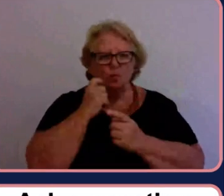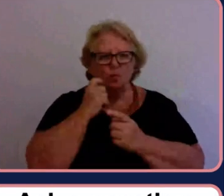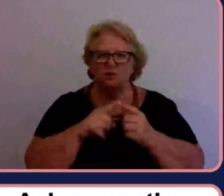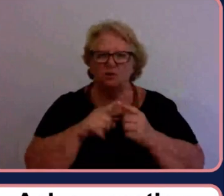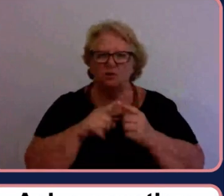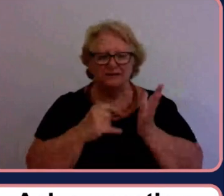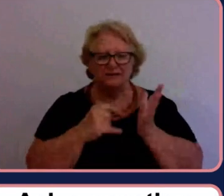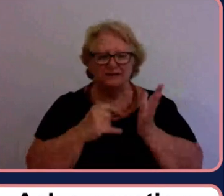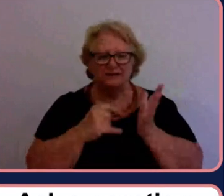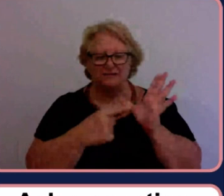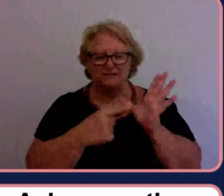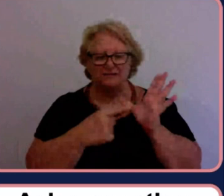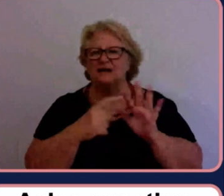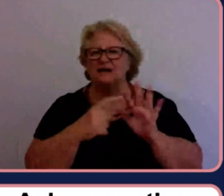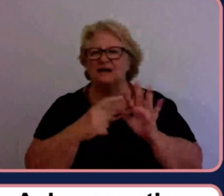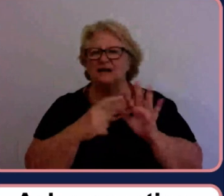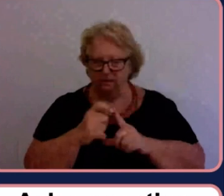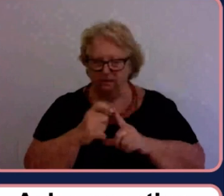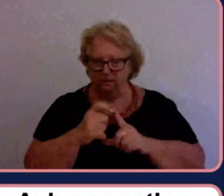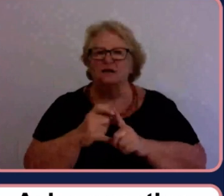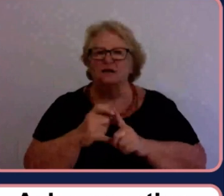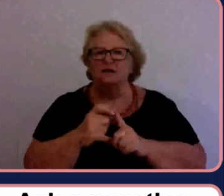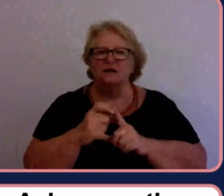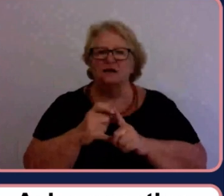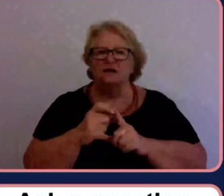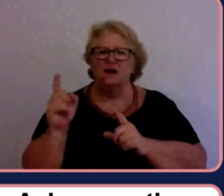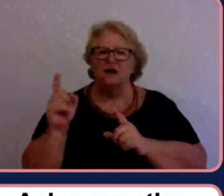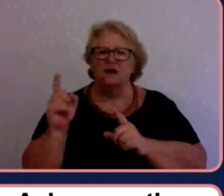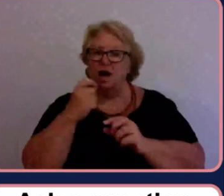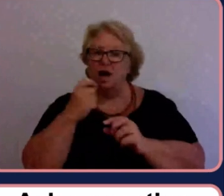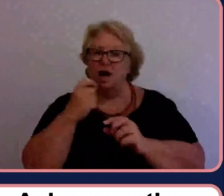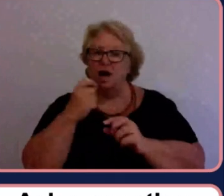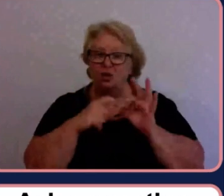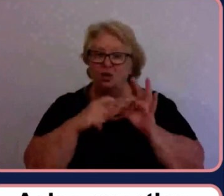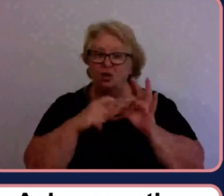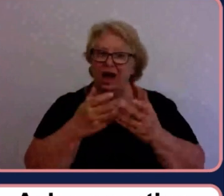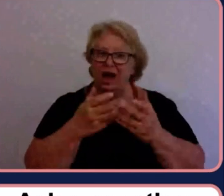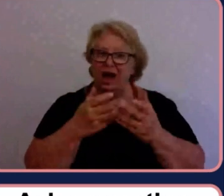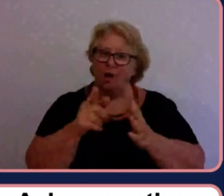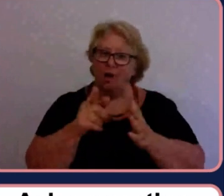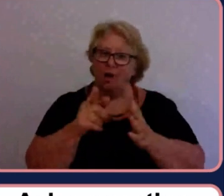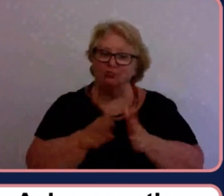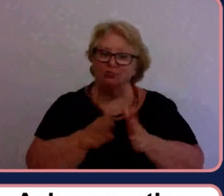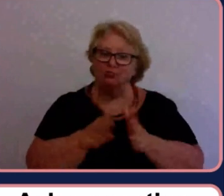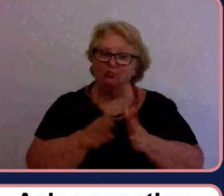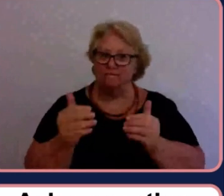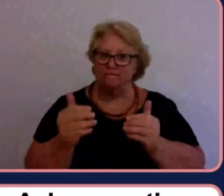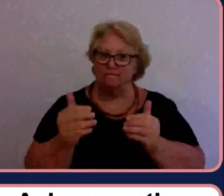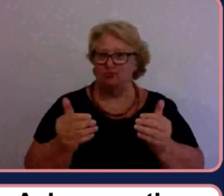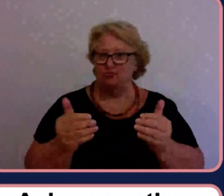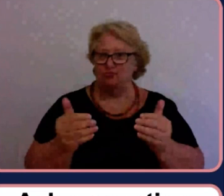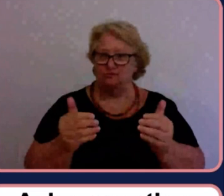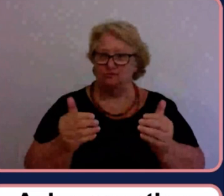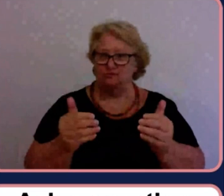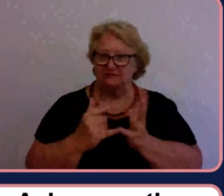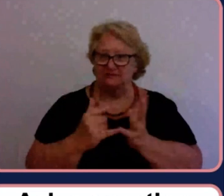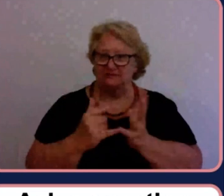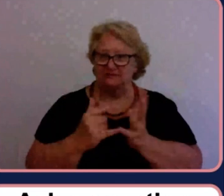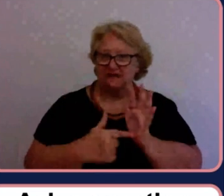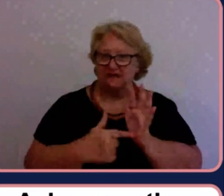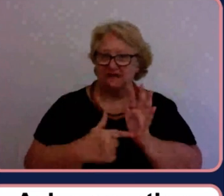supports. And the question of how the broader budget setting approach would be configured